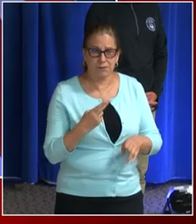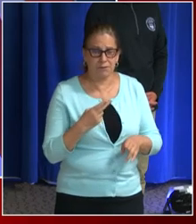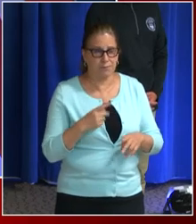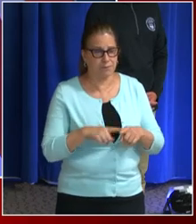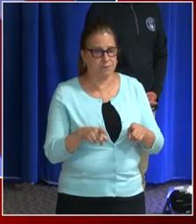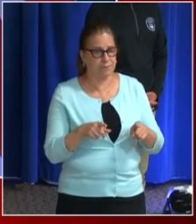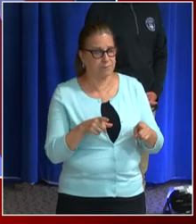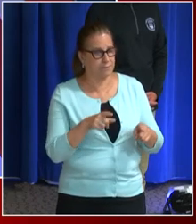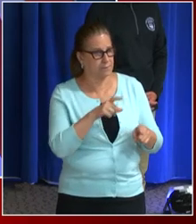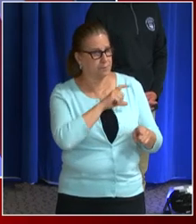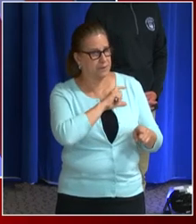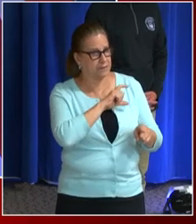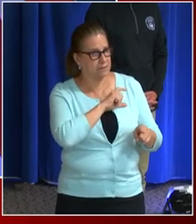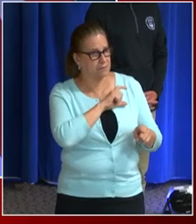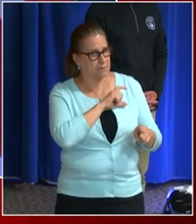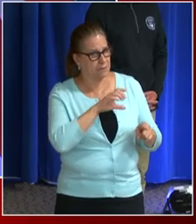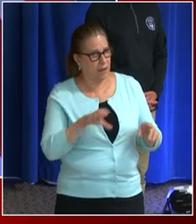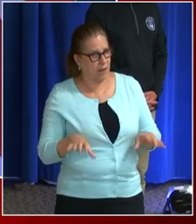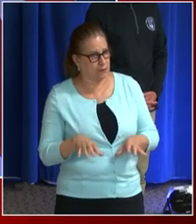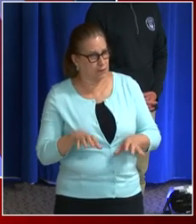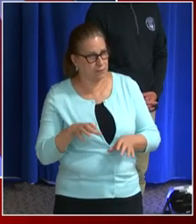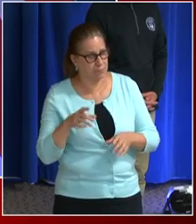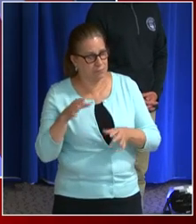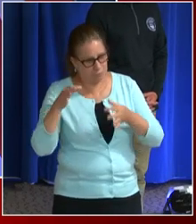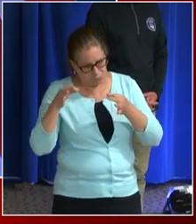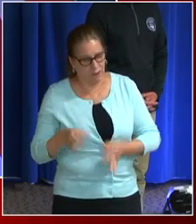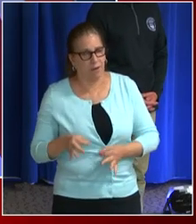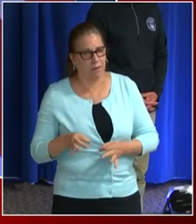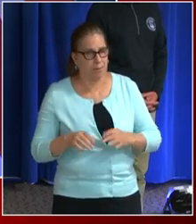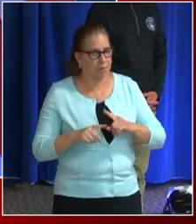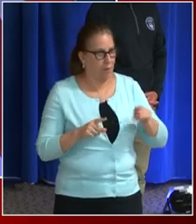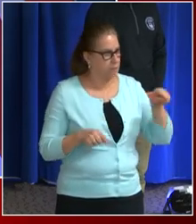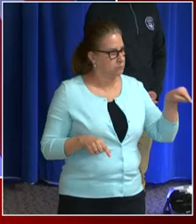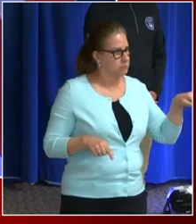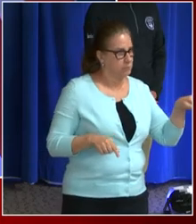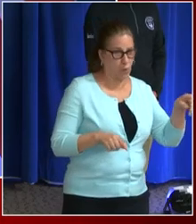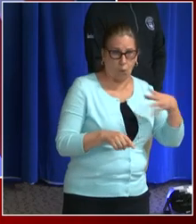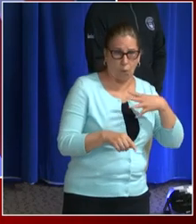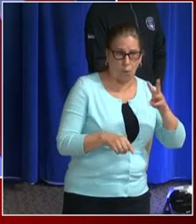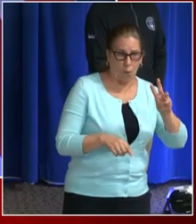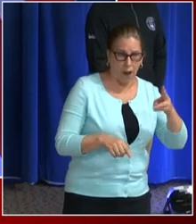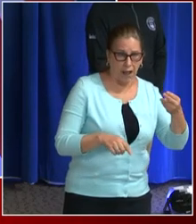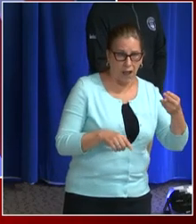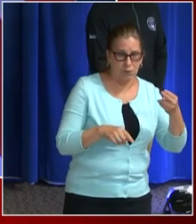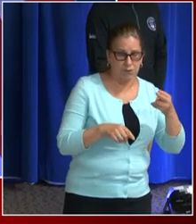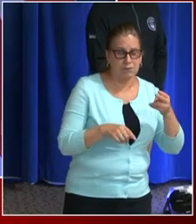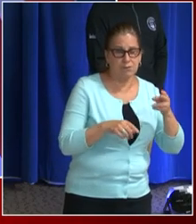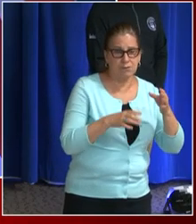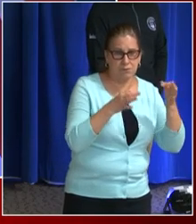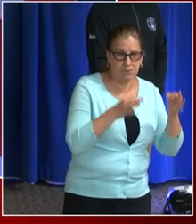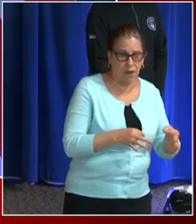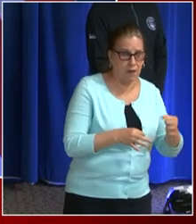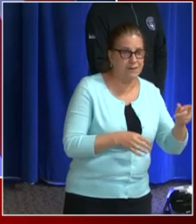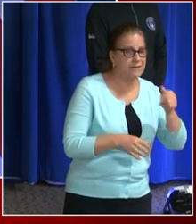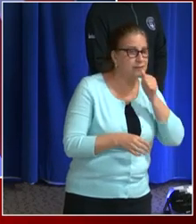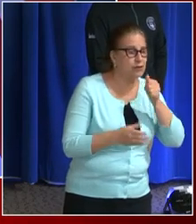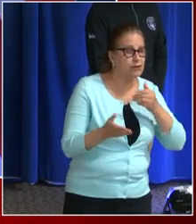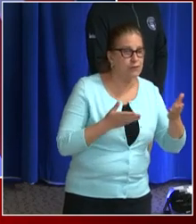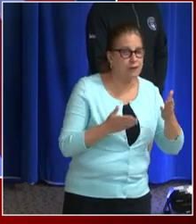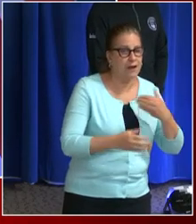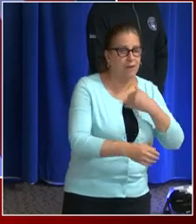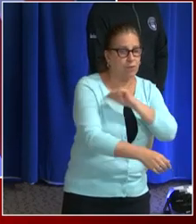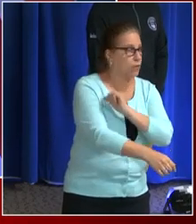by the White House? The Secret Service, as you know, has the authority to move the president around the United States, and I know that there is a presidential